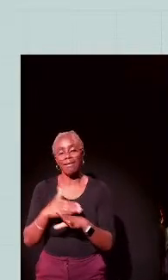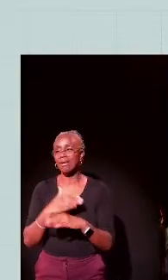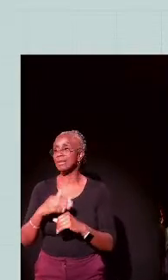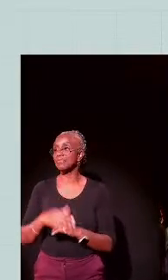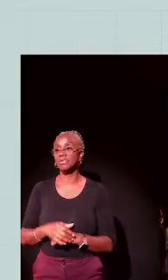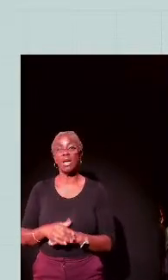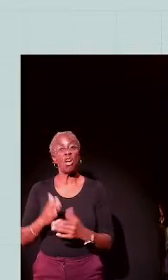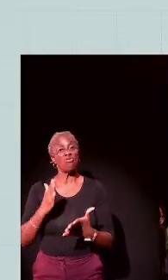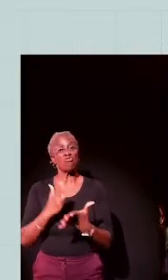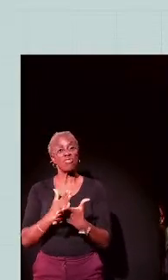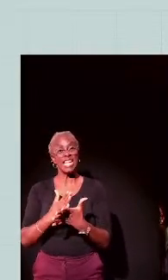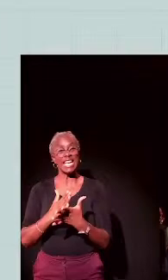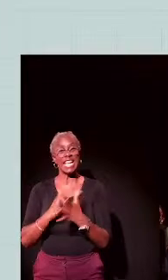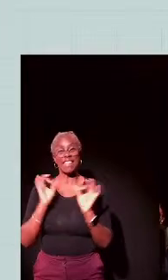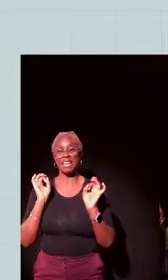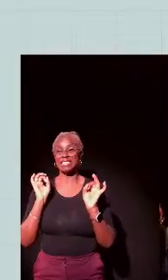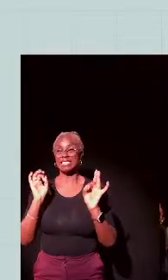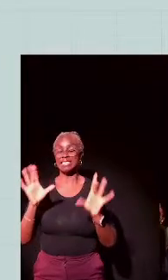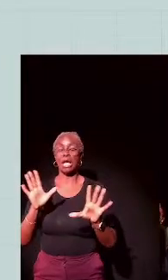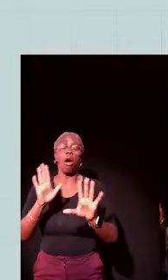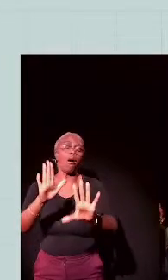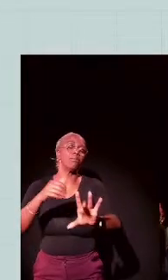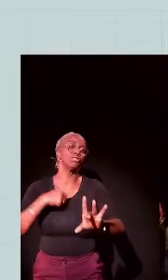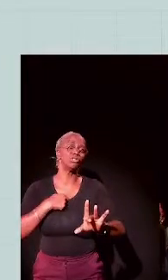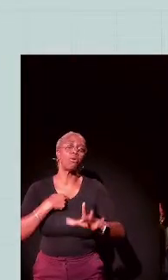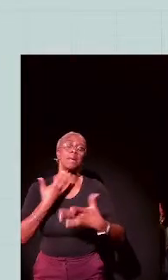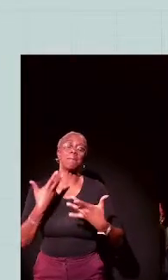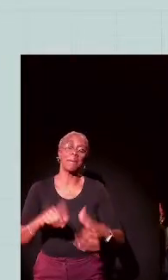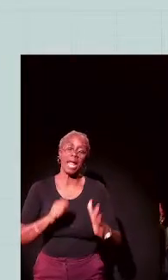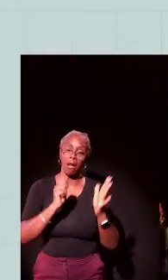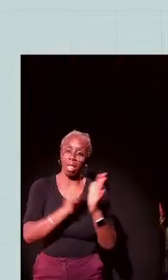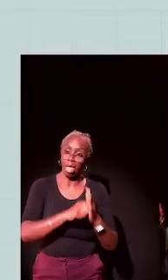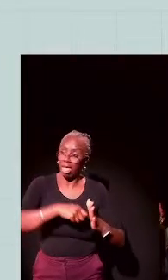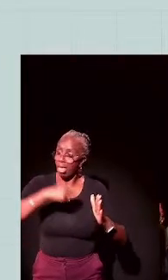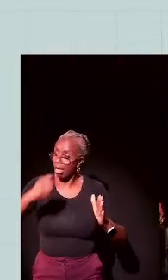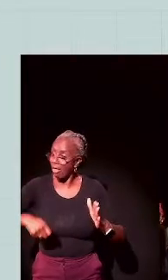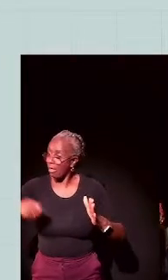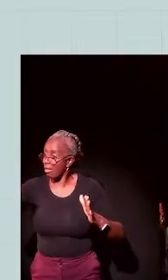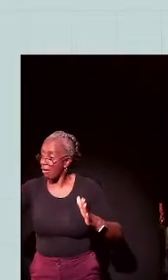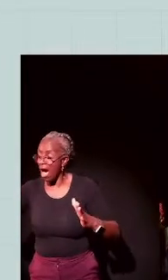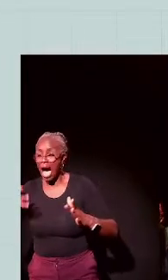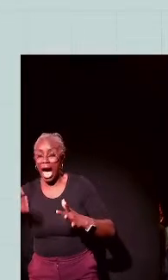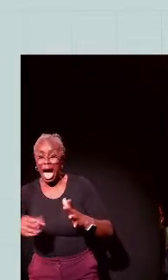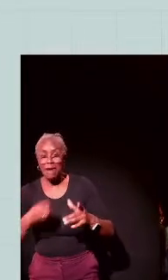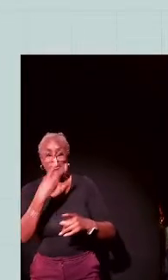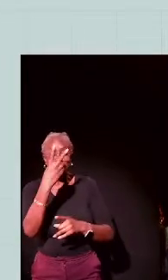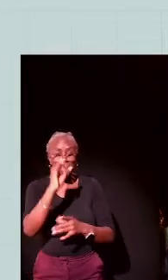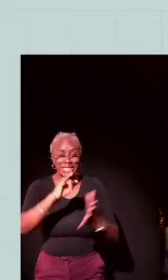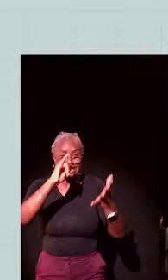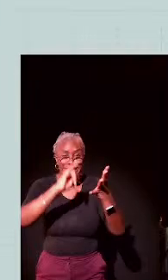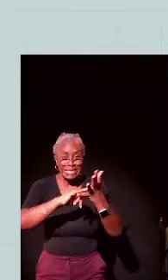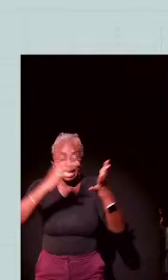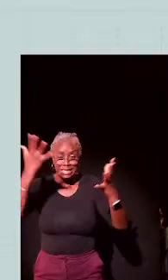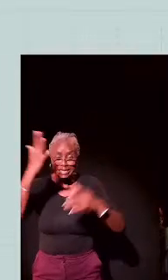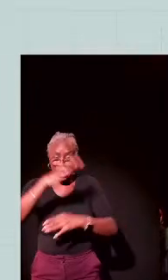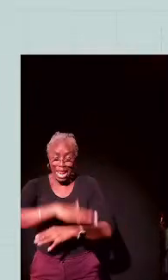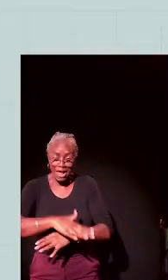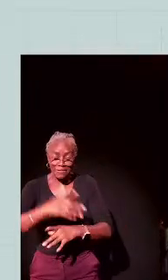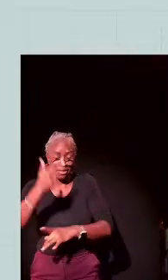And that's it. Sorry, that kind of went on for a lot longer than I expected. I think I have 20 seconds left out of my